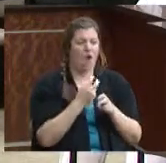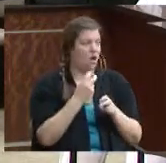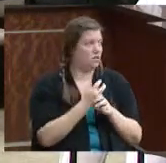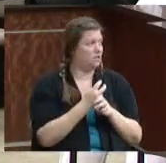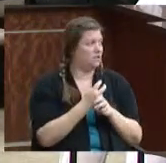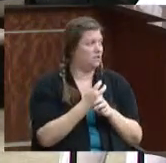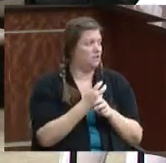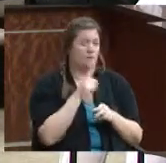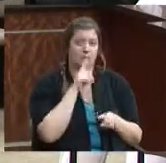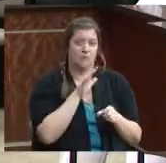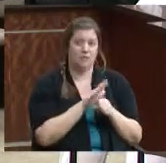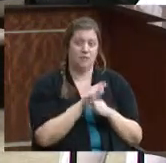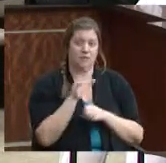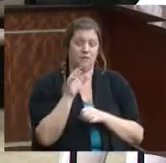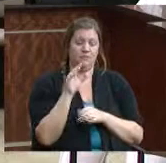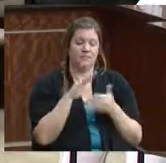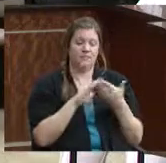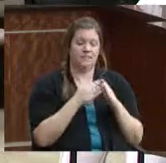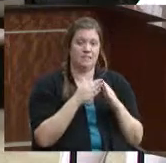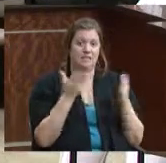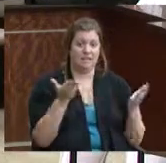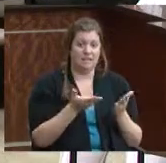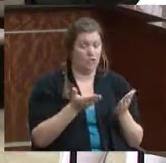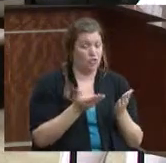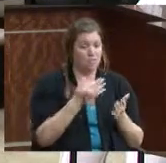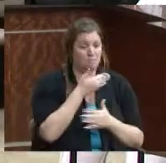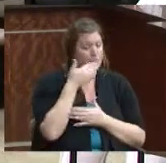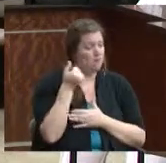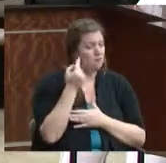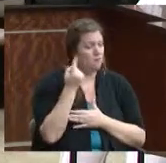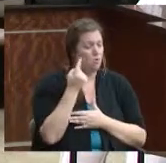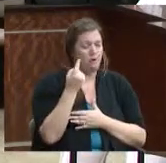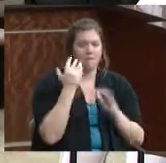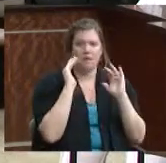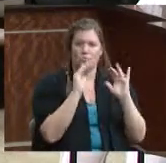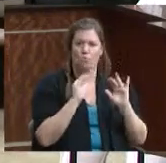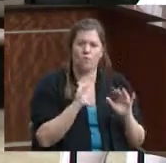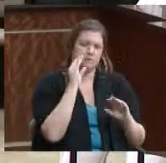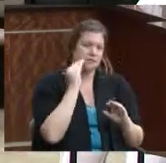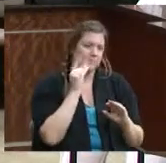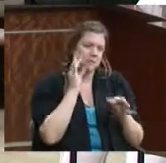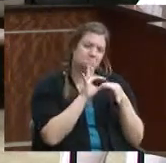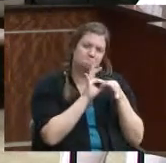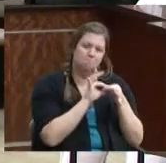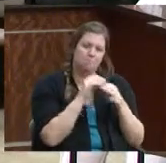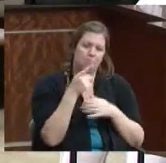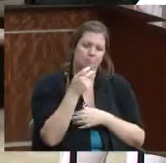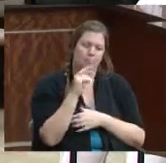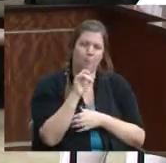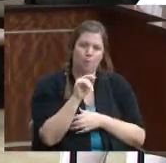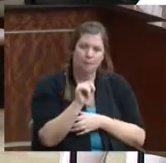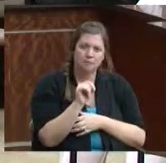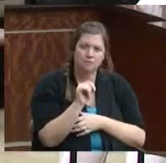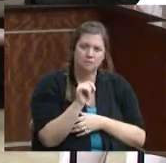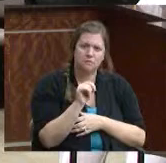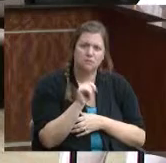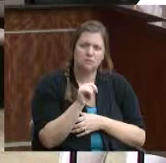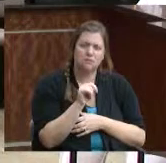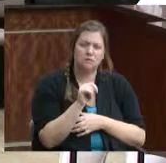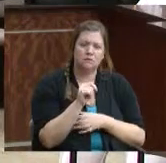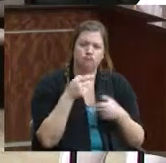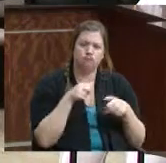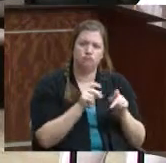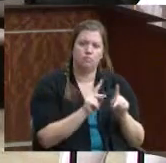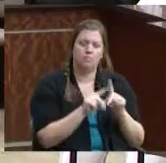always believed the city's the best there is in the state. We've always had a top-notch permit division. We've always had the best police department